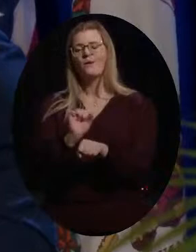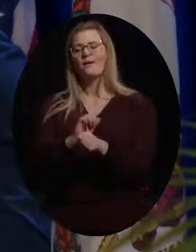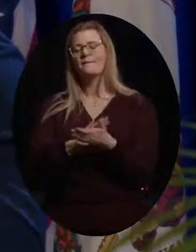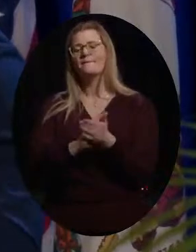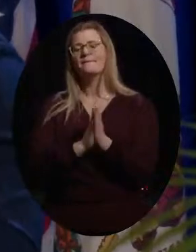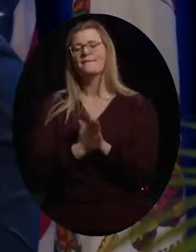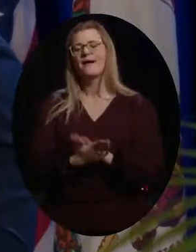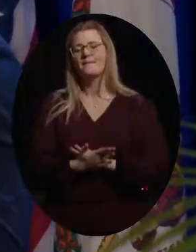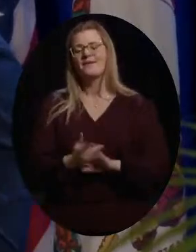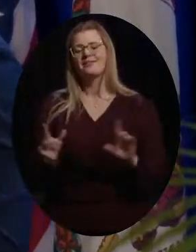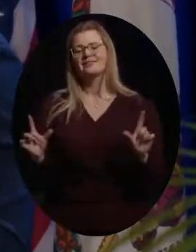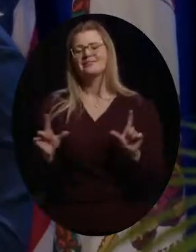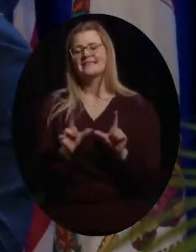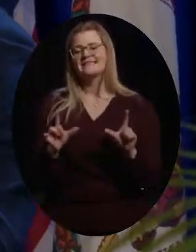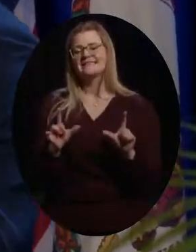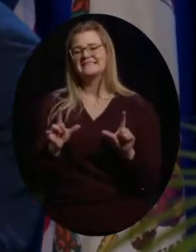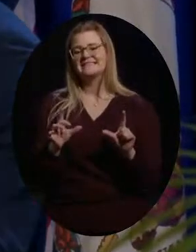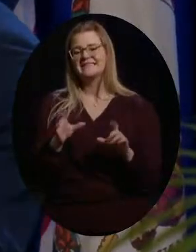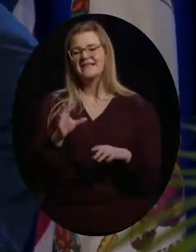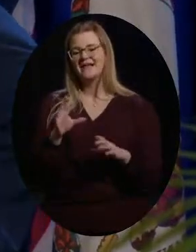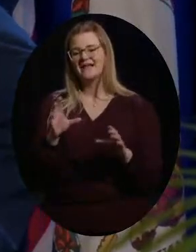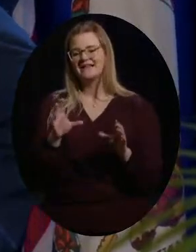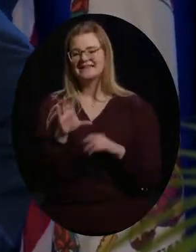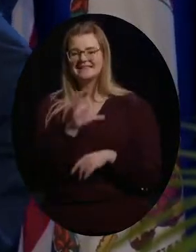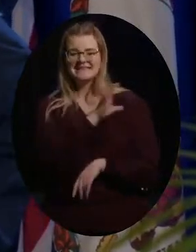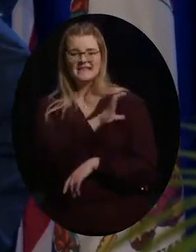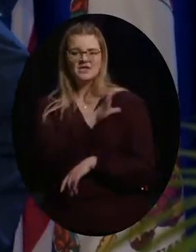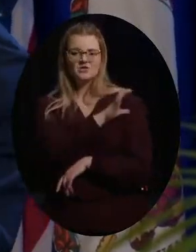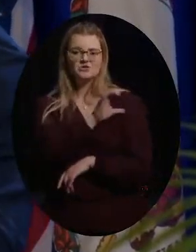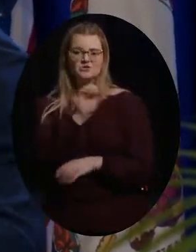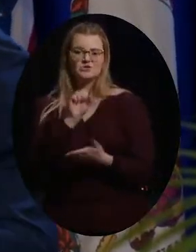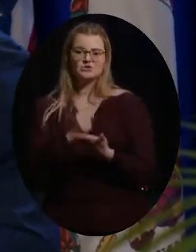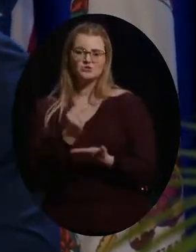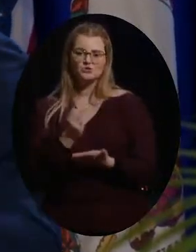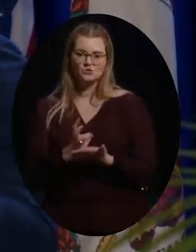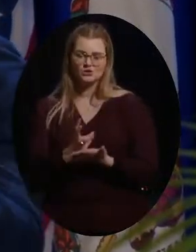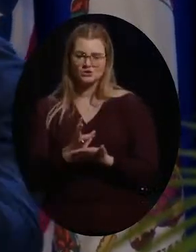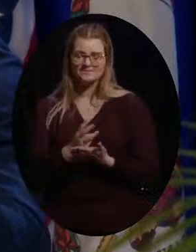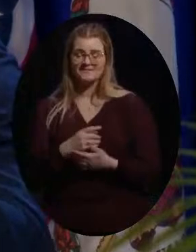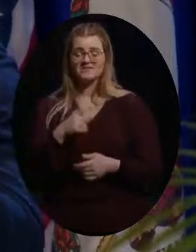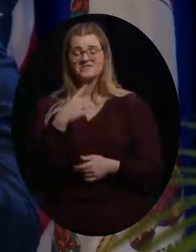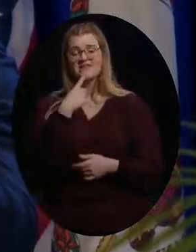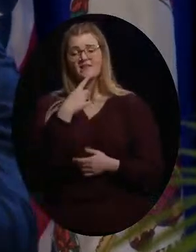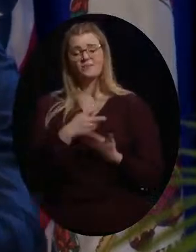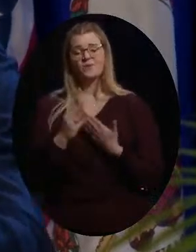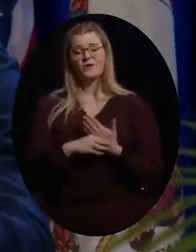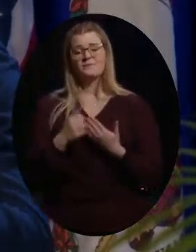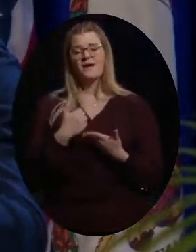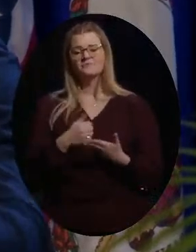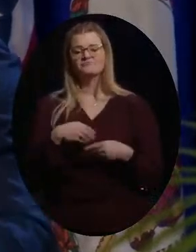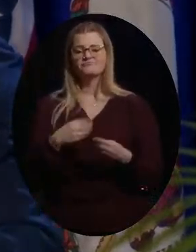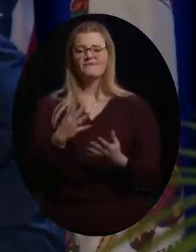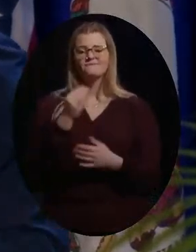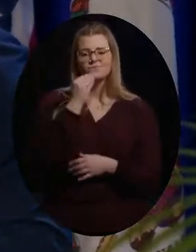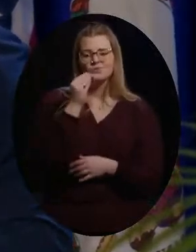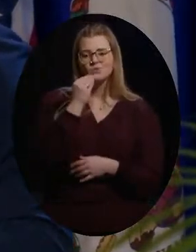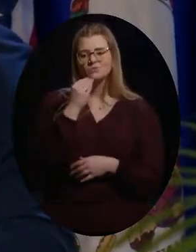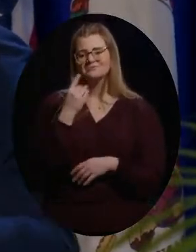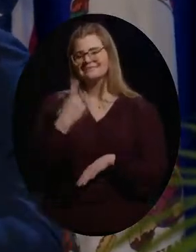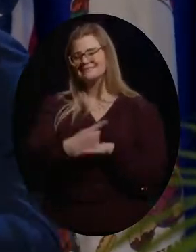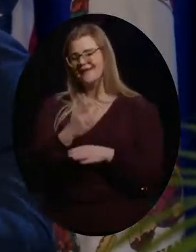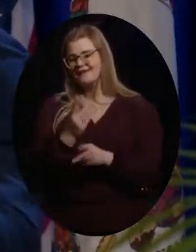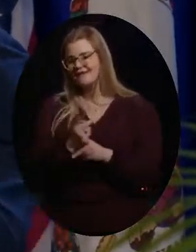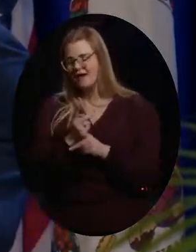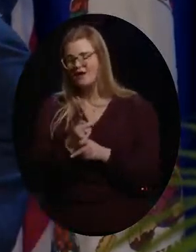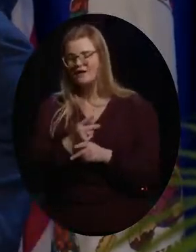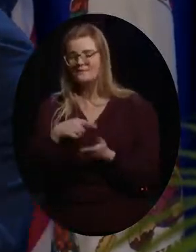become a licensed clinical social worker. She said the program helps her provide food and daycare, pay